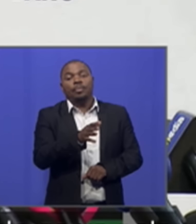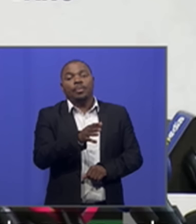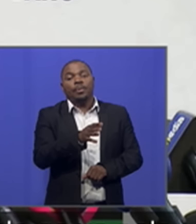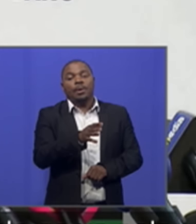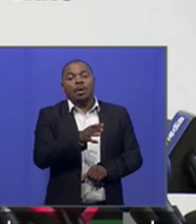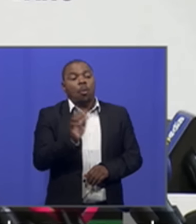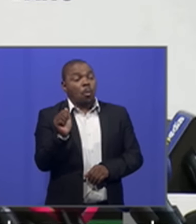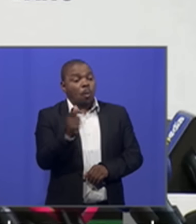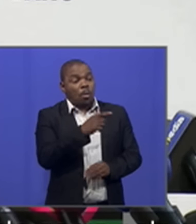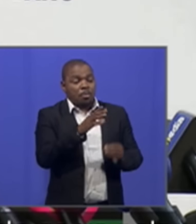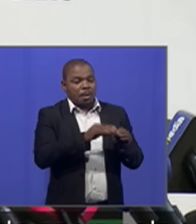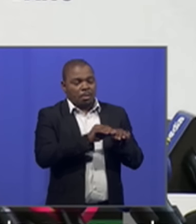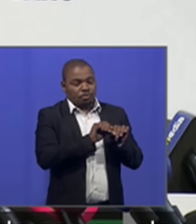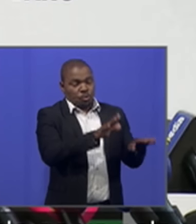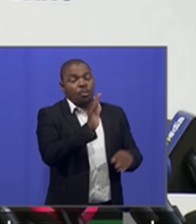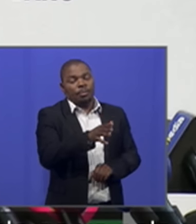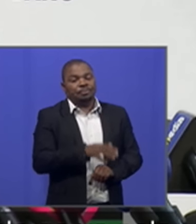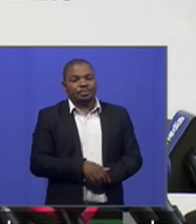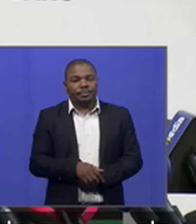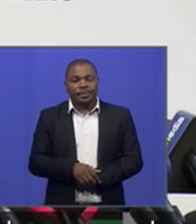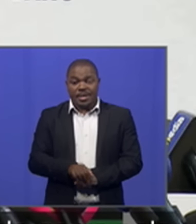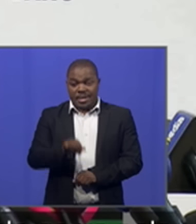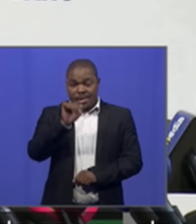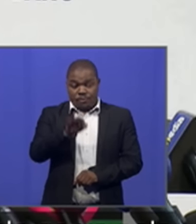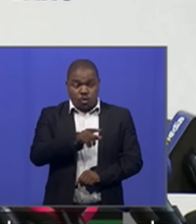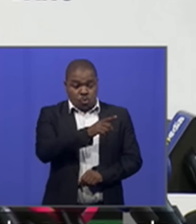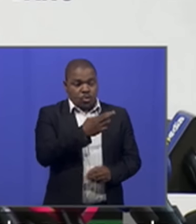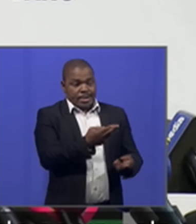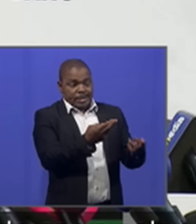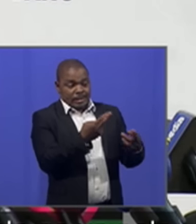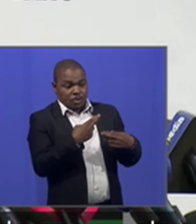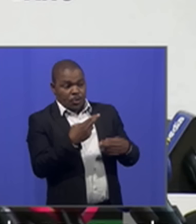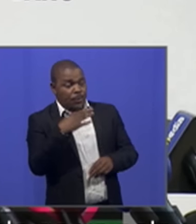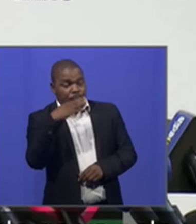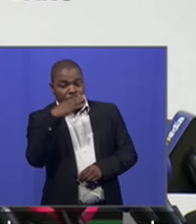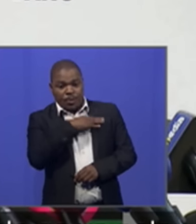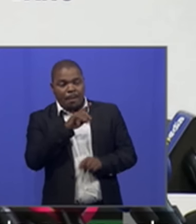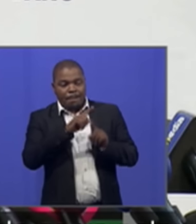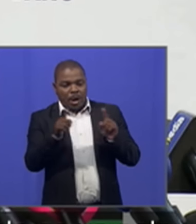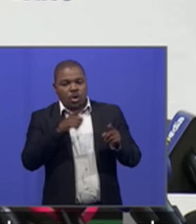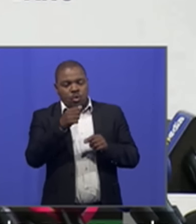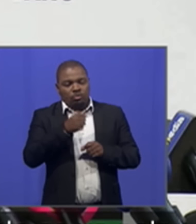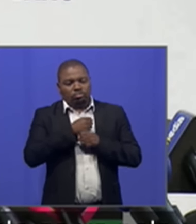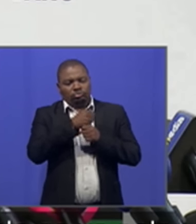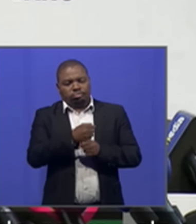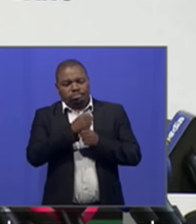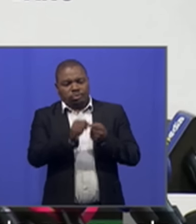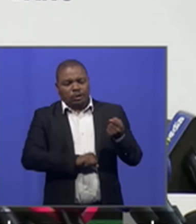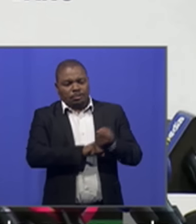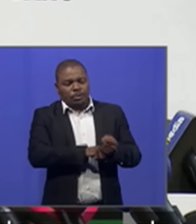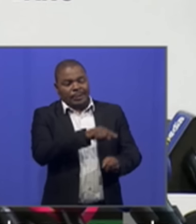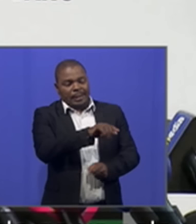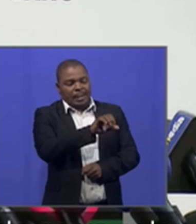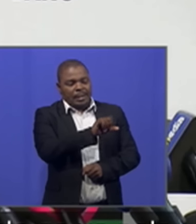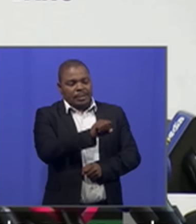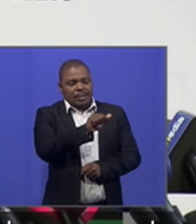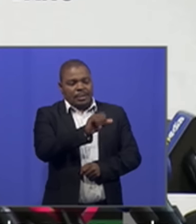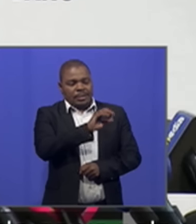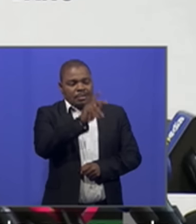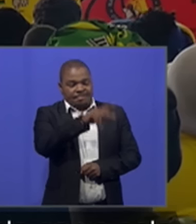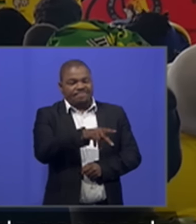to all members. Now, if you don't respond to that letter, but you continue to campaign for the SACP, there will